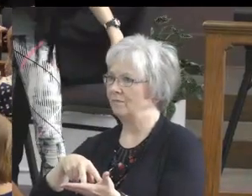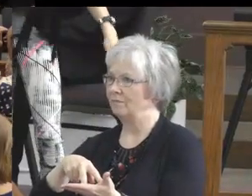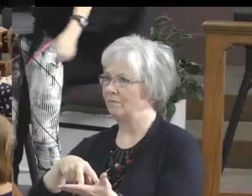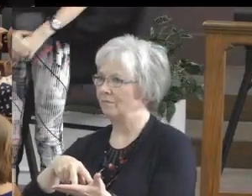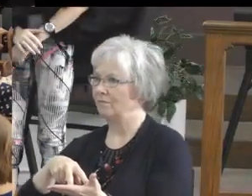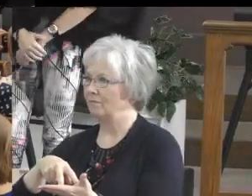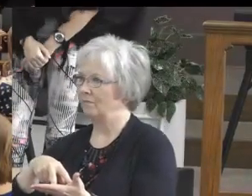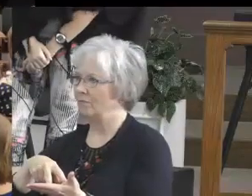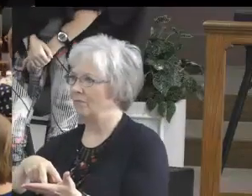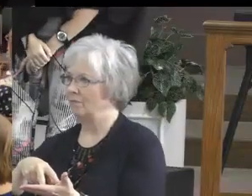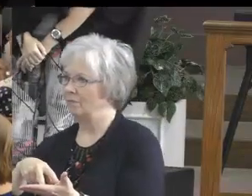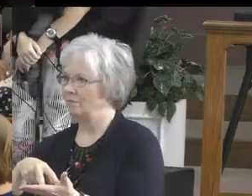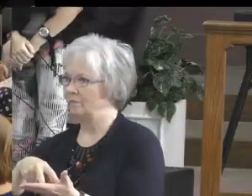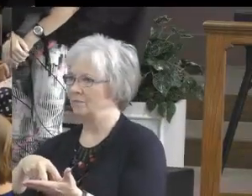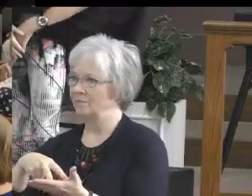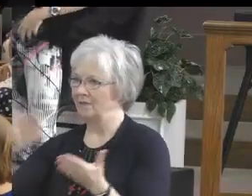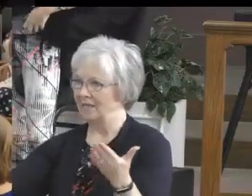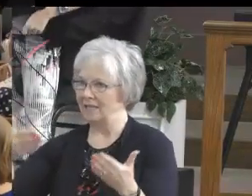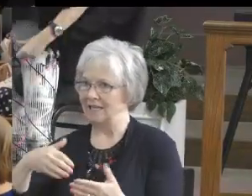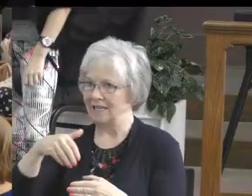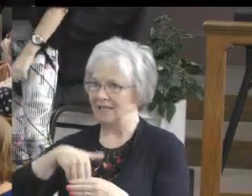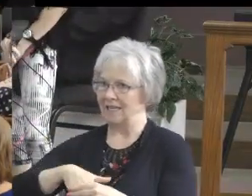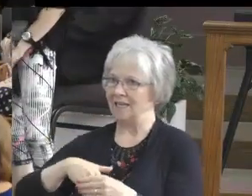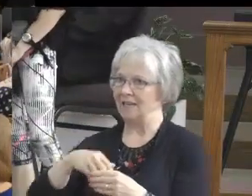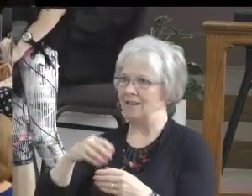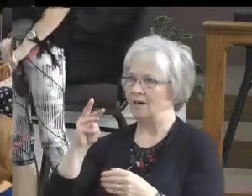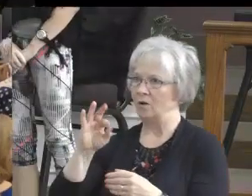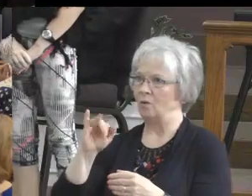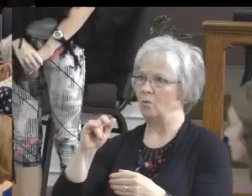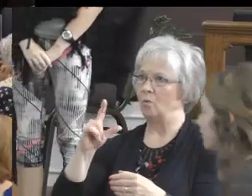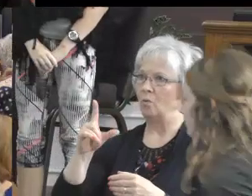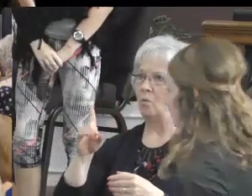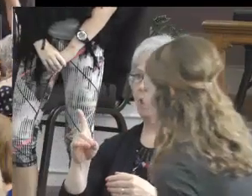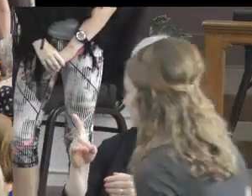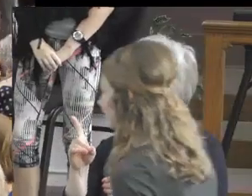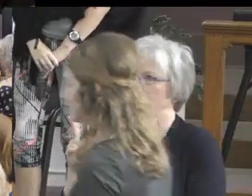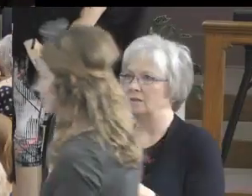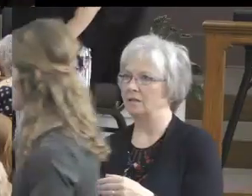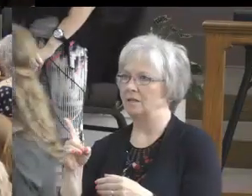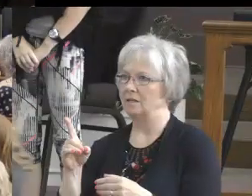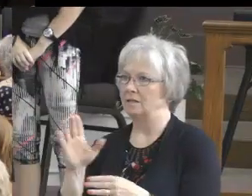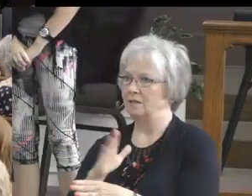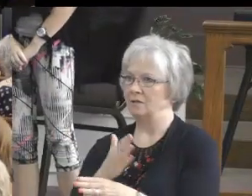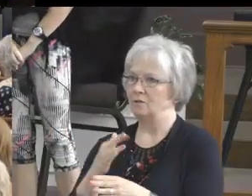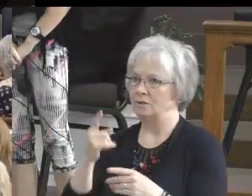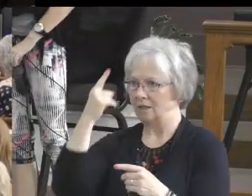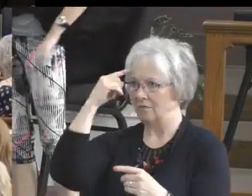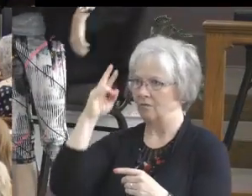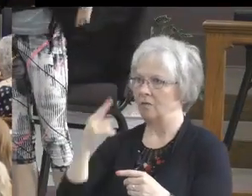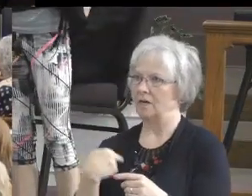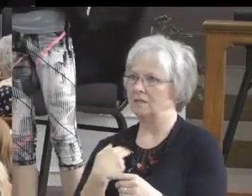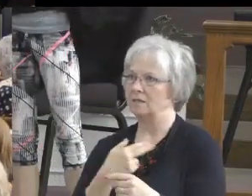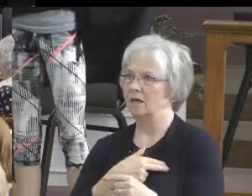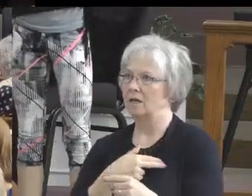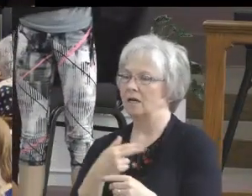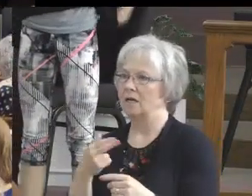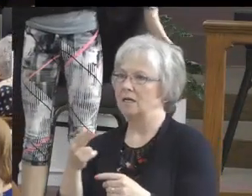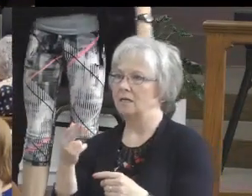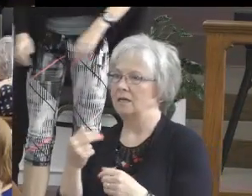theme? In the Wild. Can you guys sing that song for us? Can you do that? Your helpers are